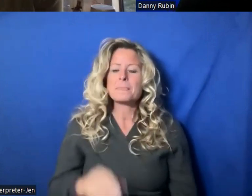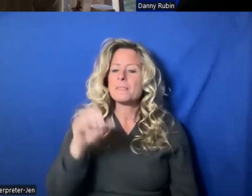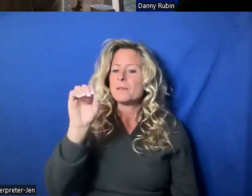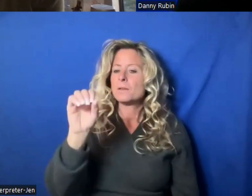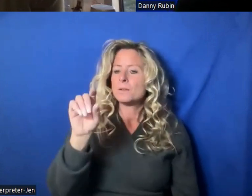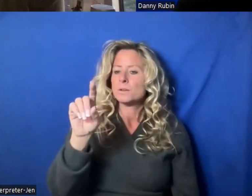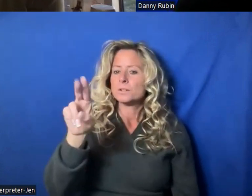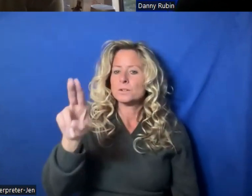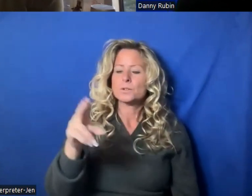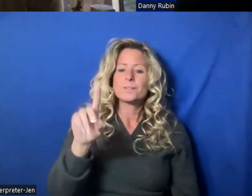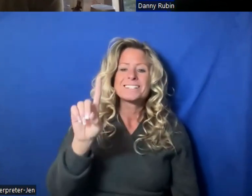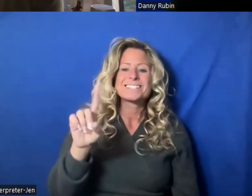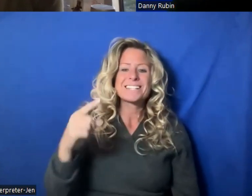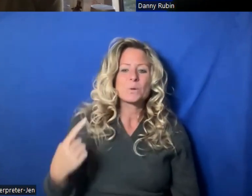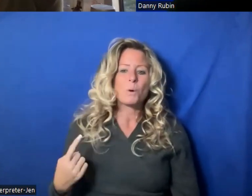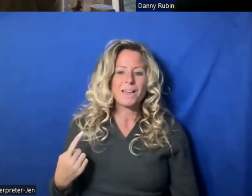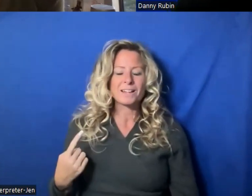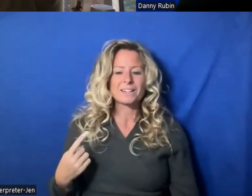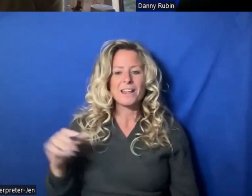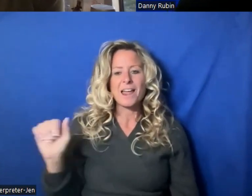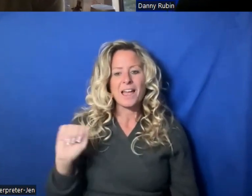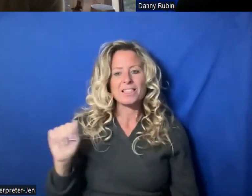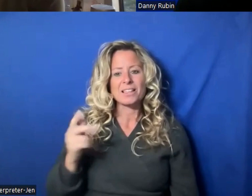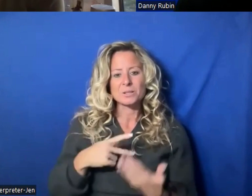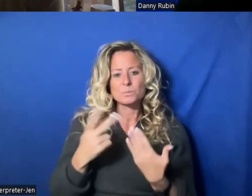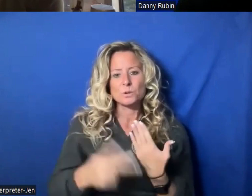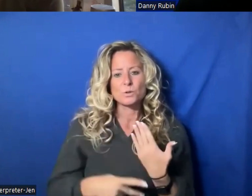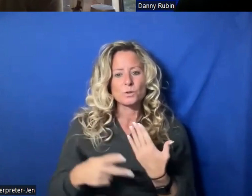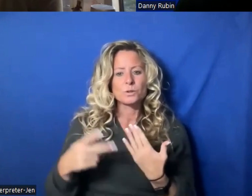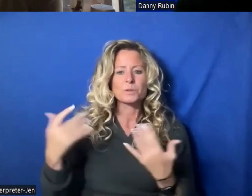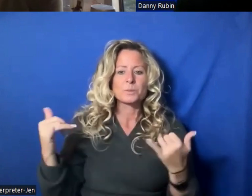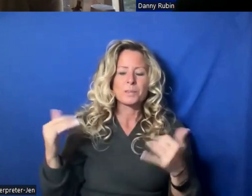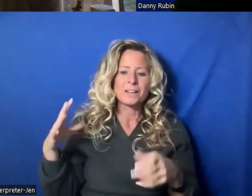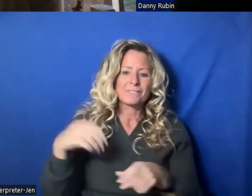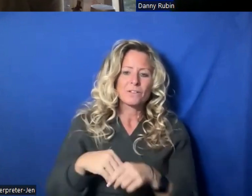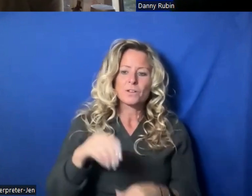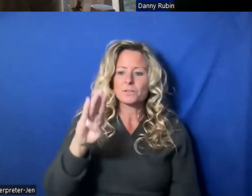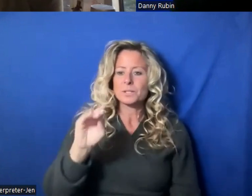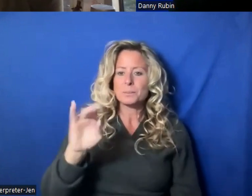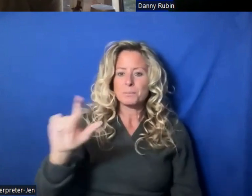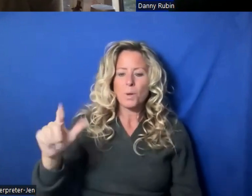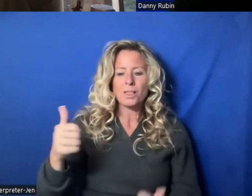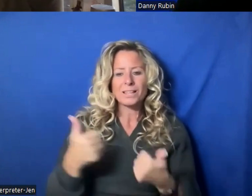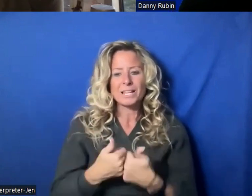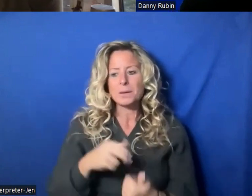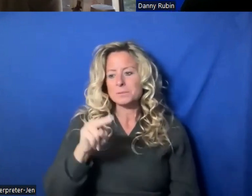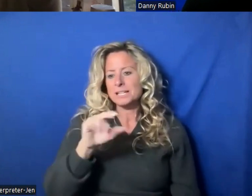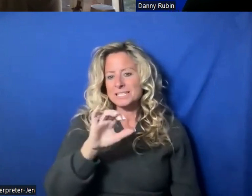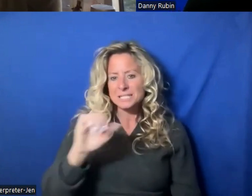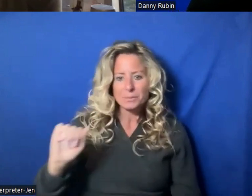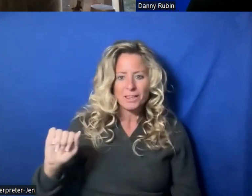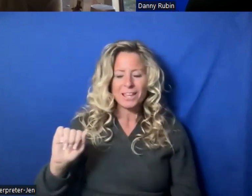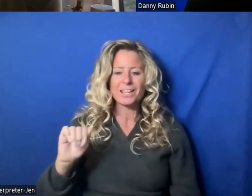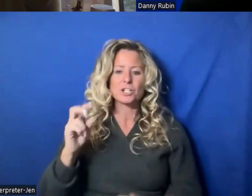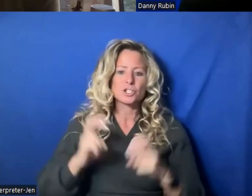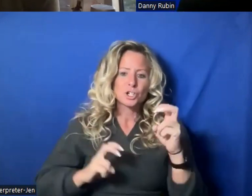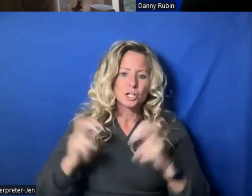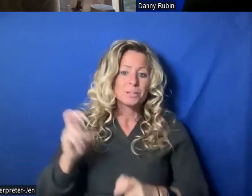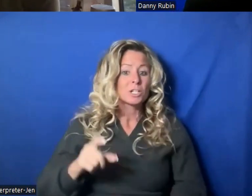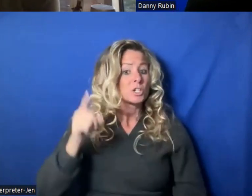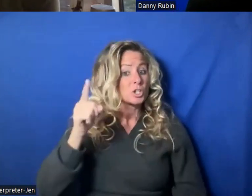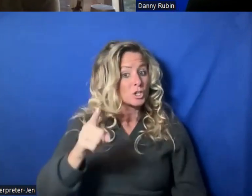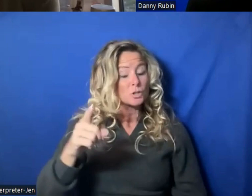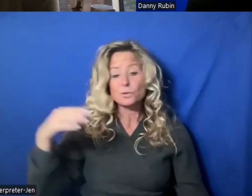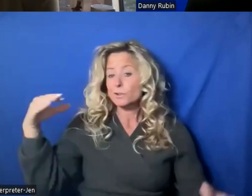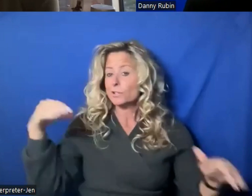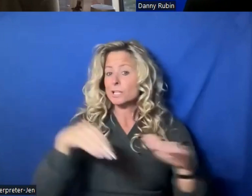a Division I athletics program. You're playing in bowl games, playing in the NCAA tournaments. Like this, you could come